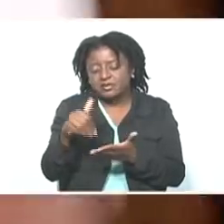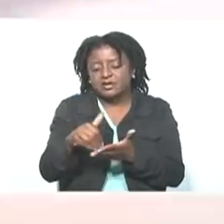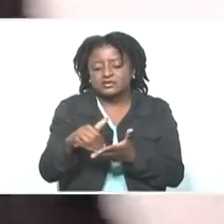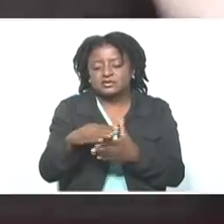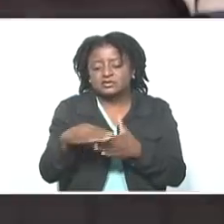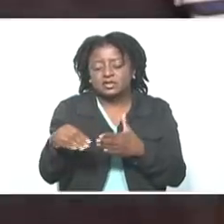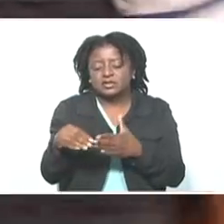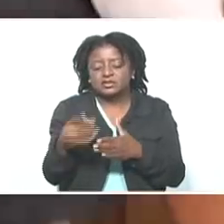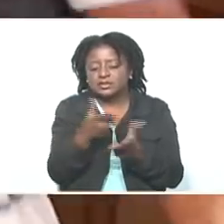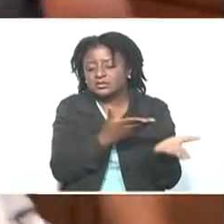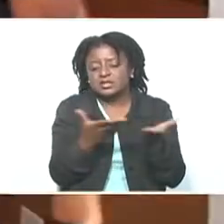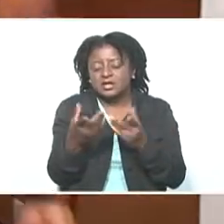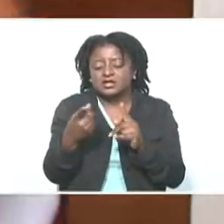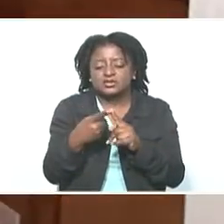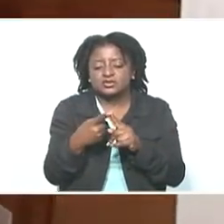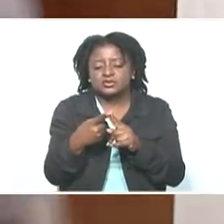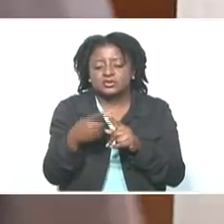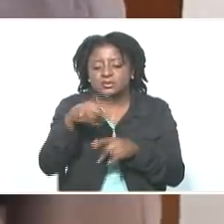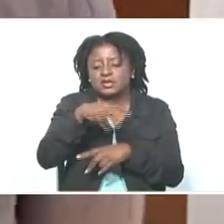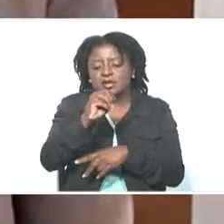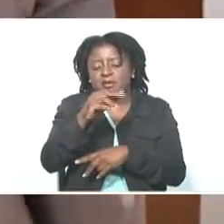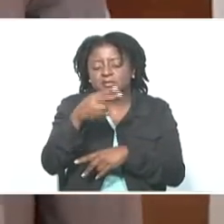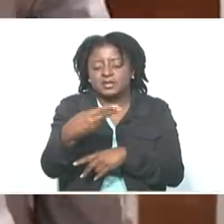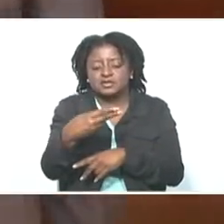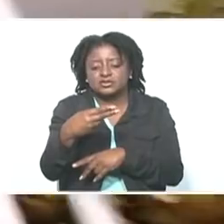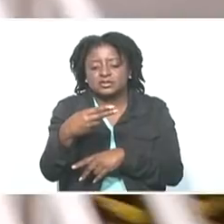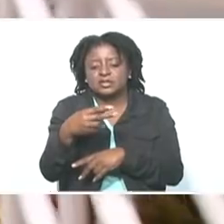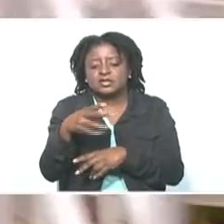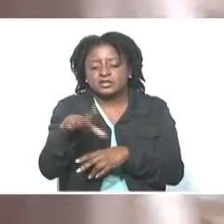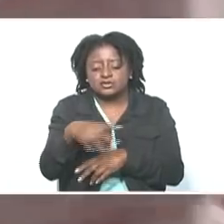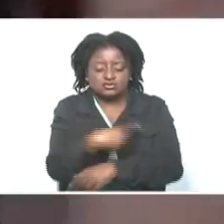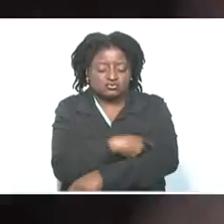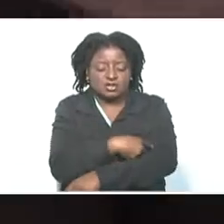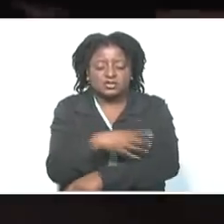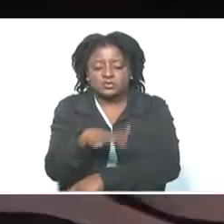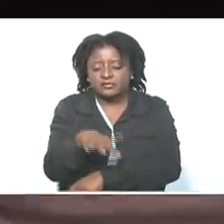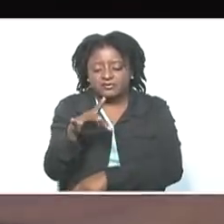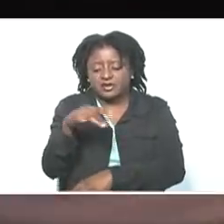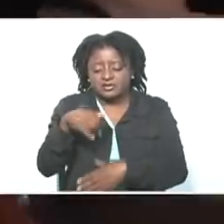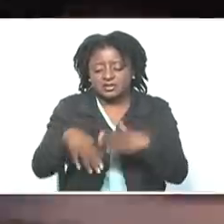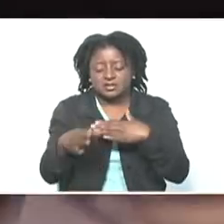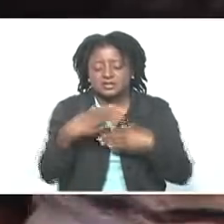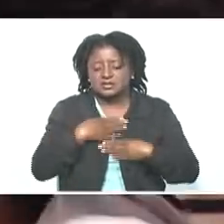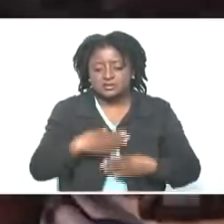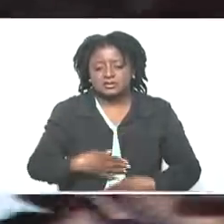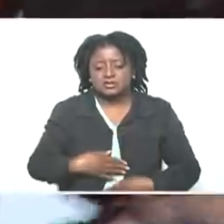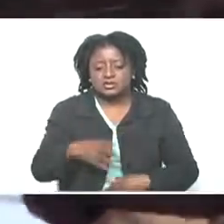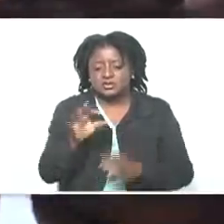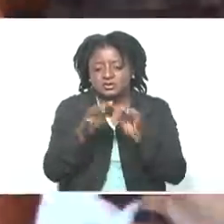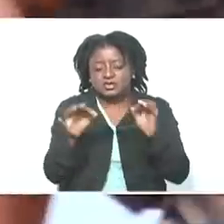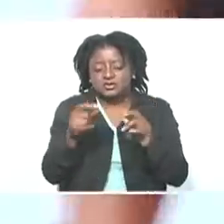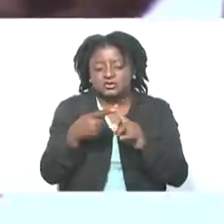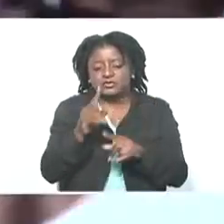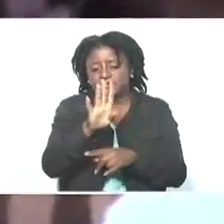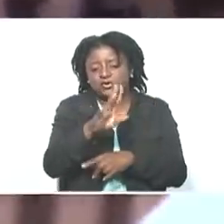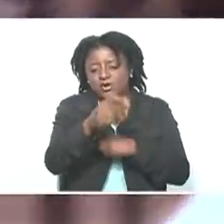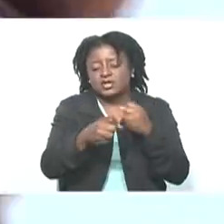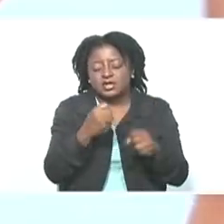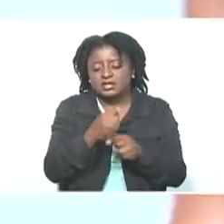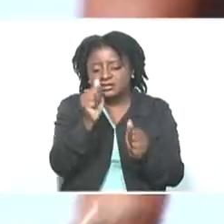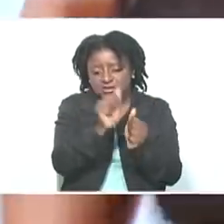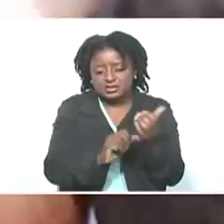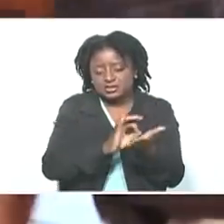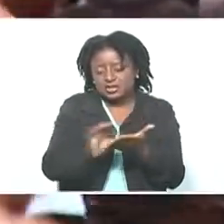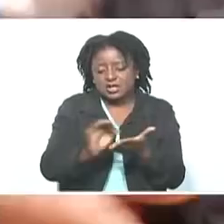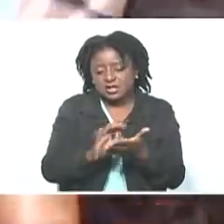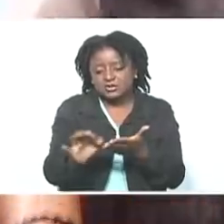Princess Margaret Hospital, where he was x-rayed and the drugs were found in his system. He was sentenced to 4 years on each count. The sentences